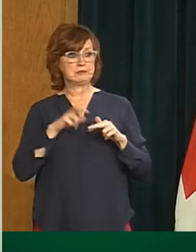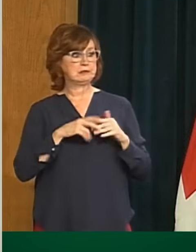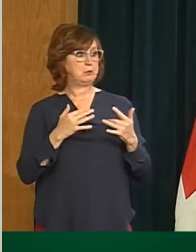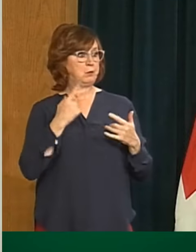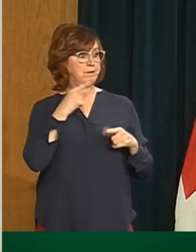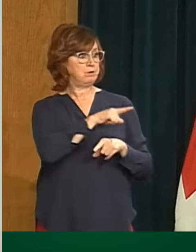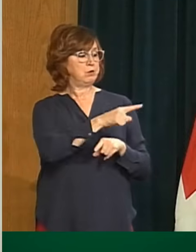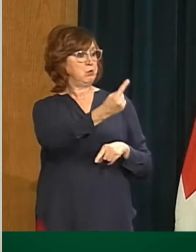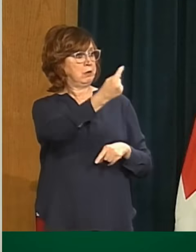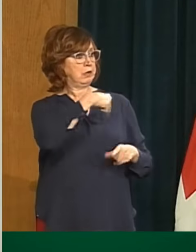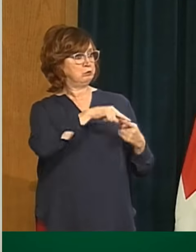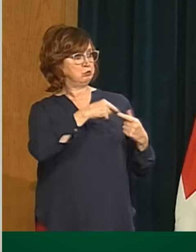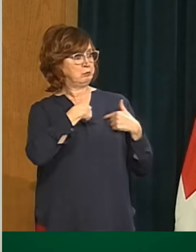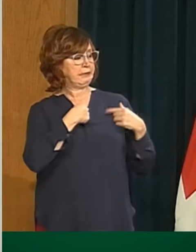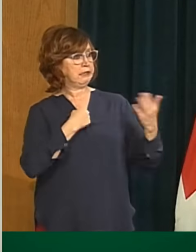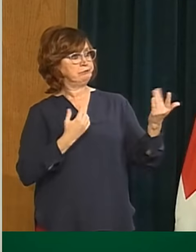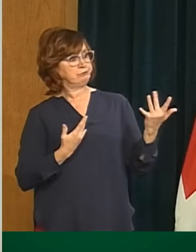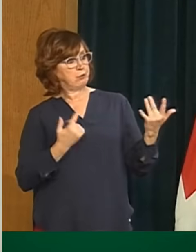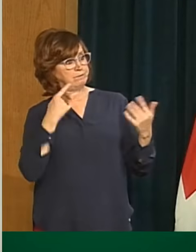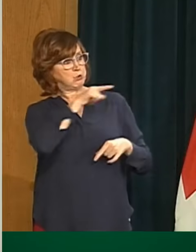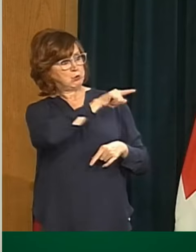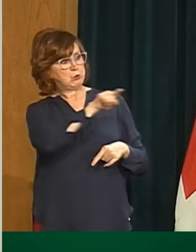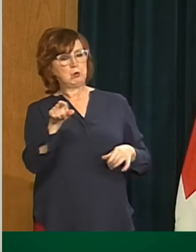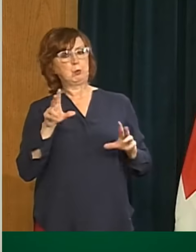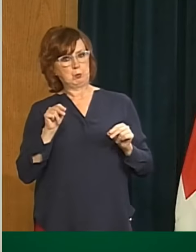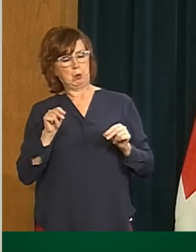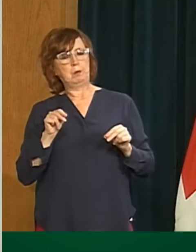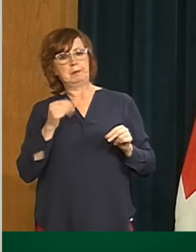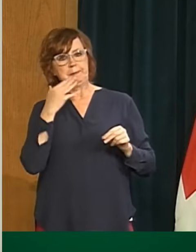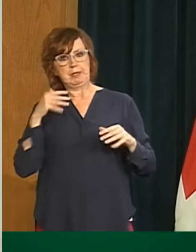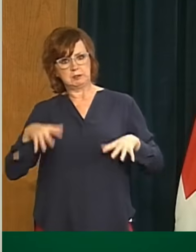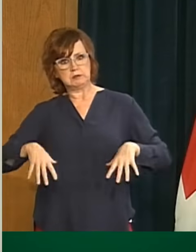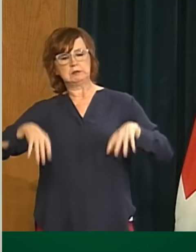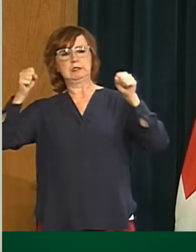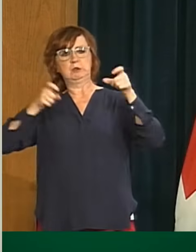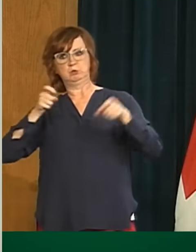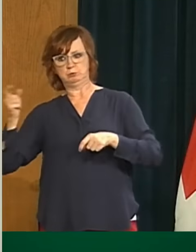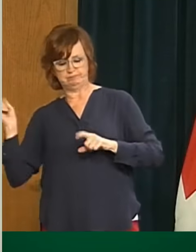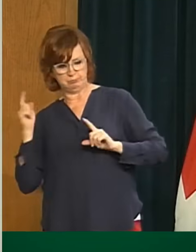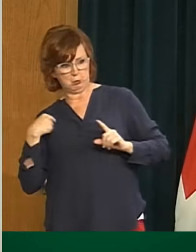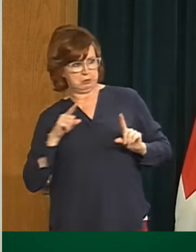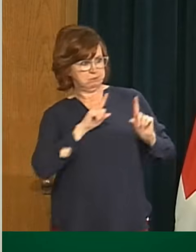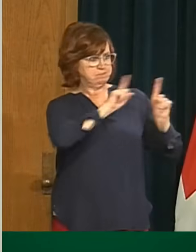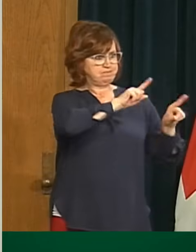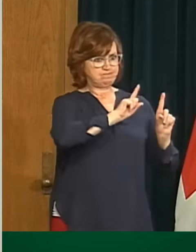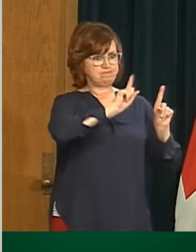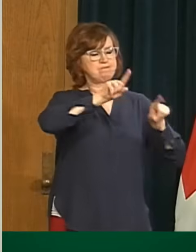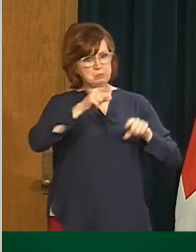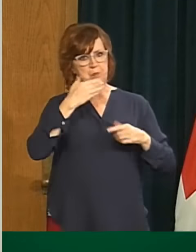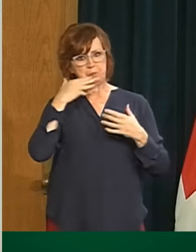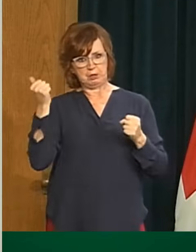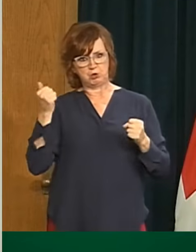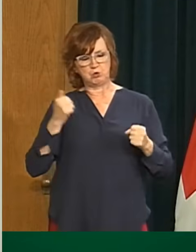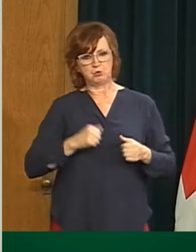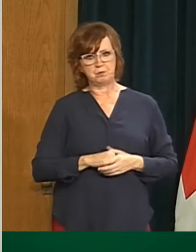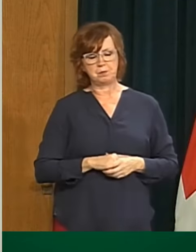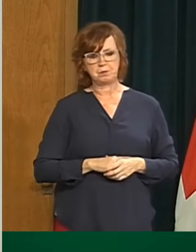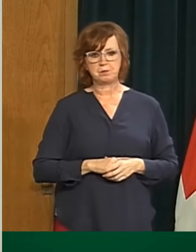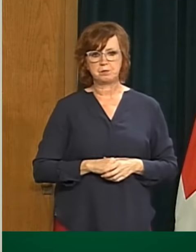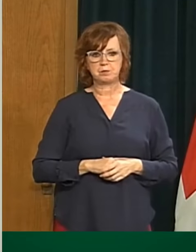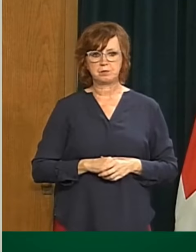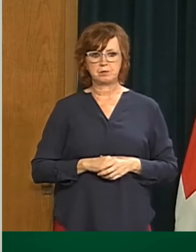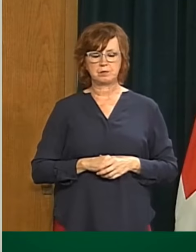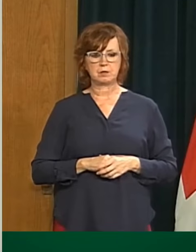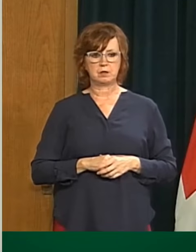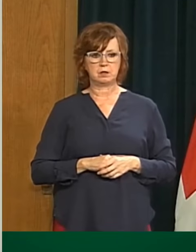another method to try to find as many cases, either symptomatic or even mildly